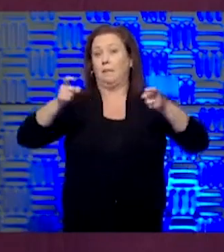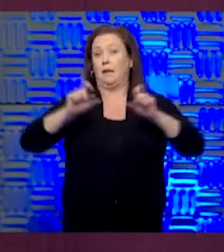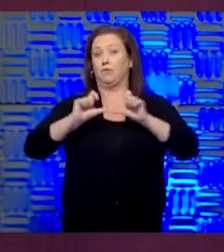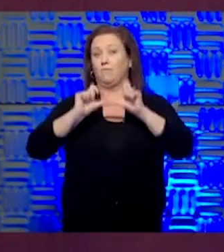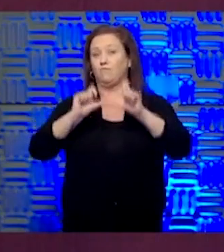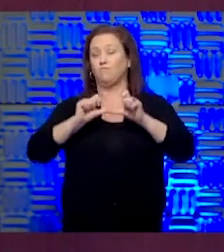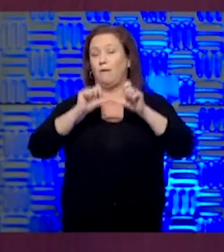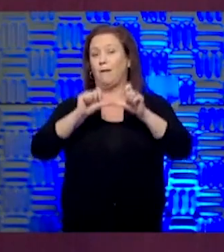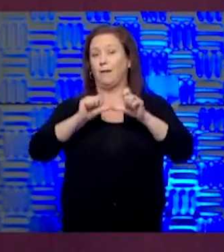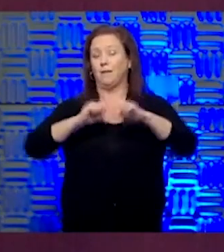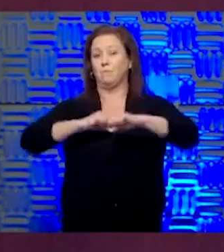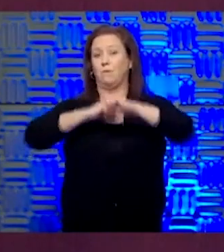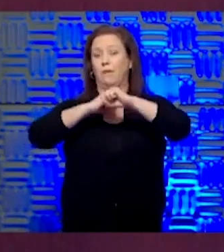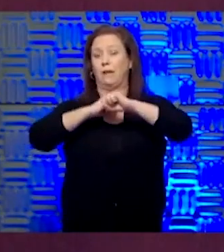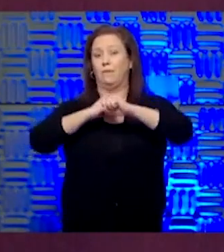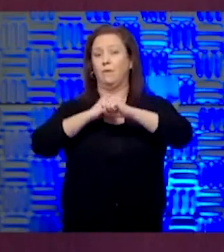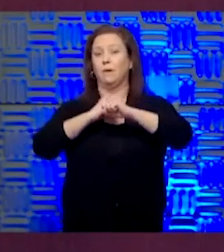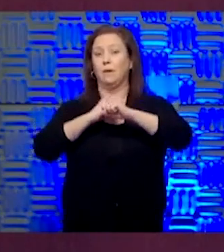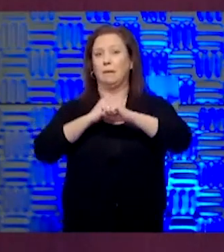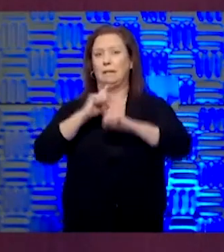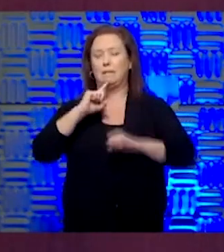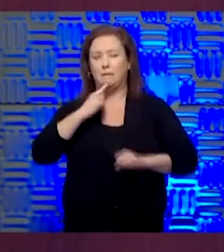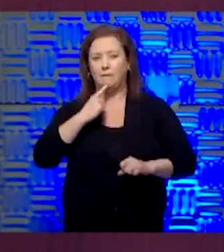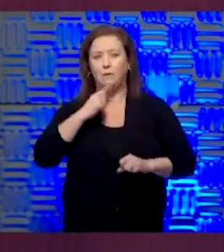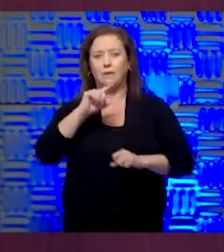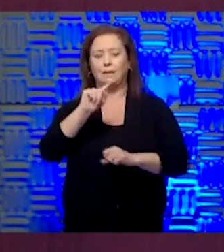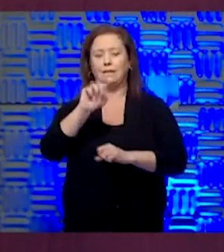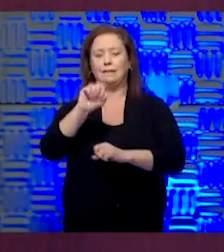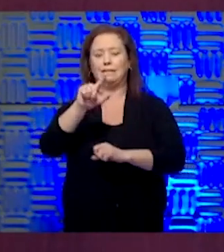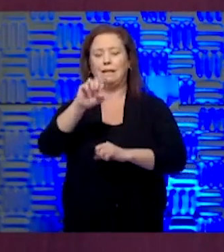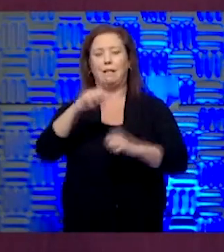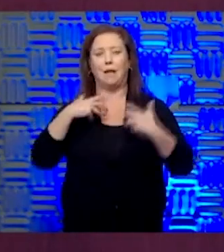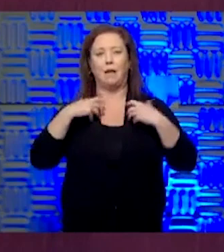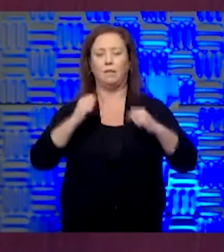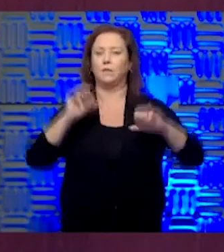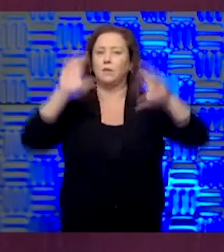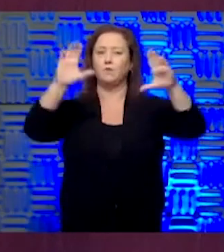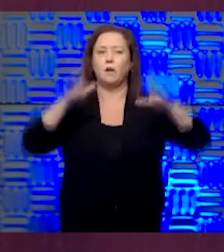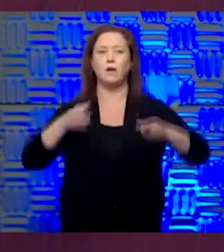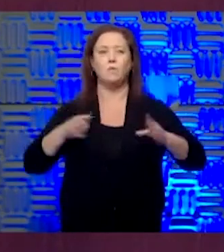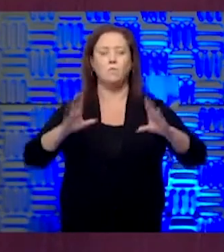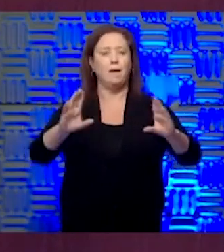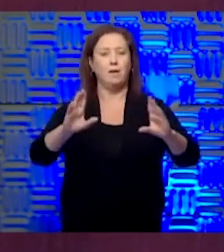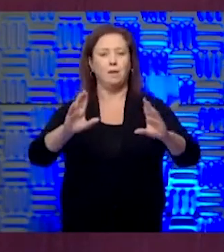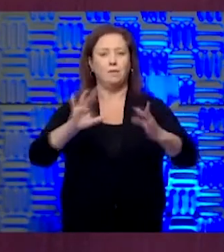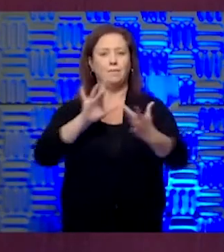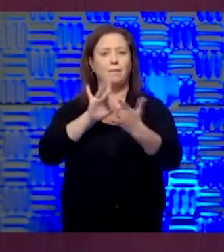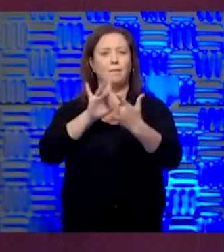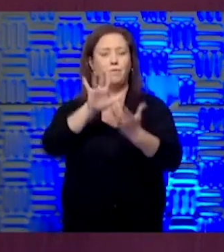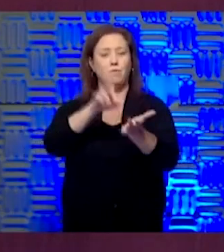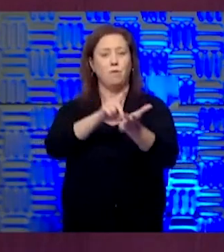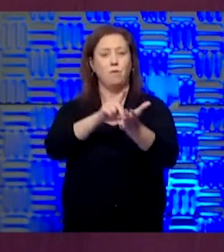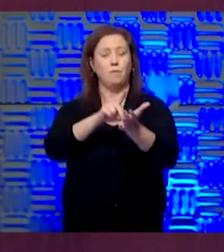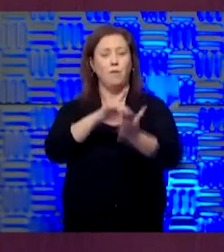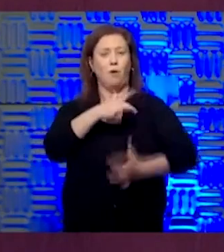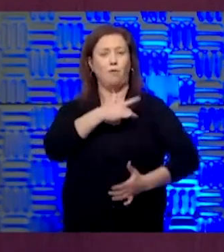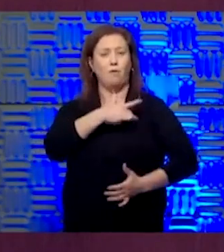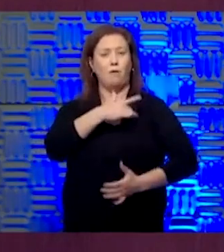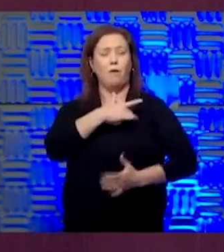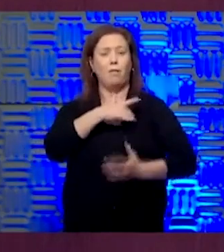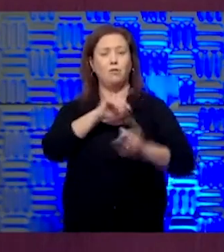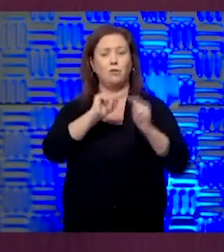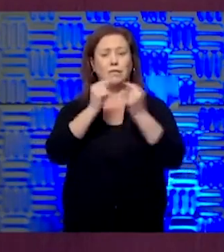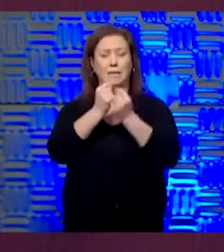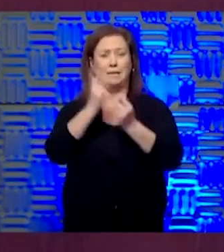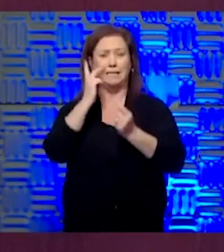conditions, to prevent them from becoming acute. Telehealth is a great way to connect with your providers. Our cardiology team is seeing several